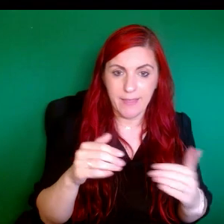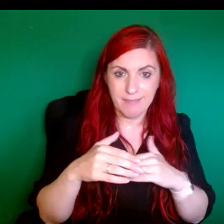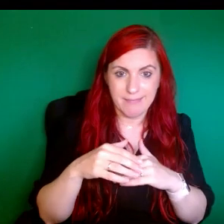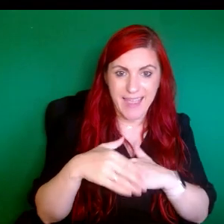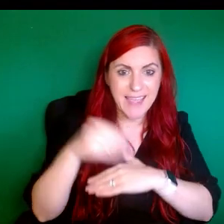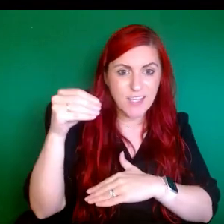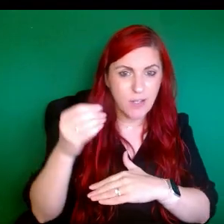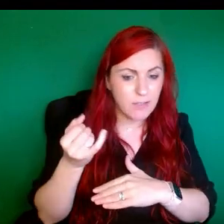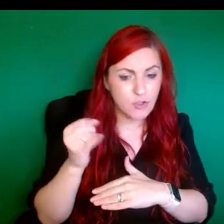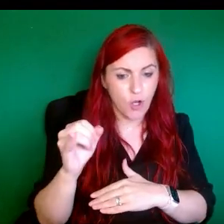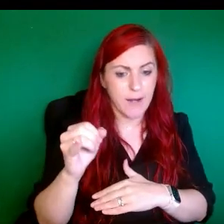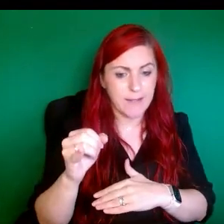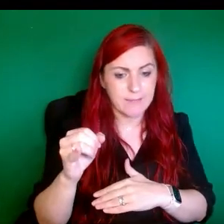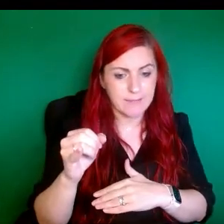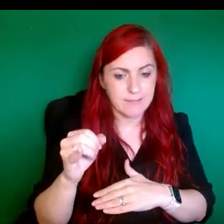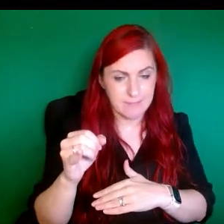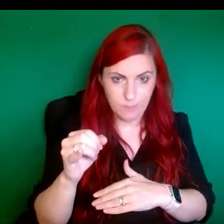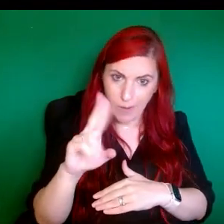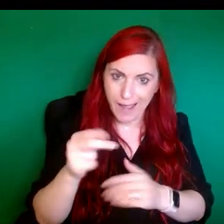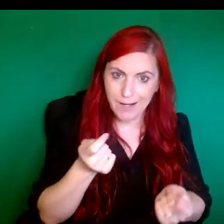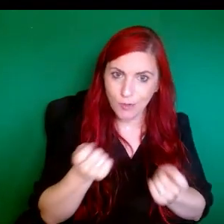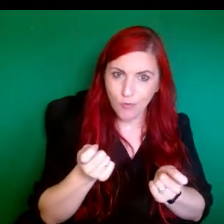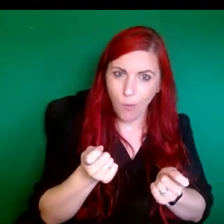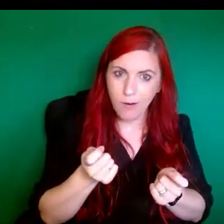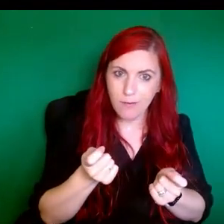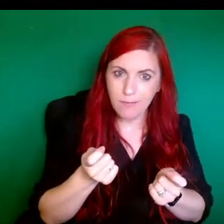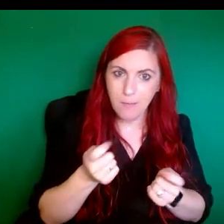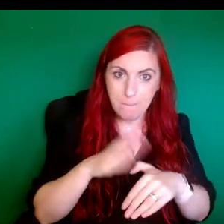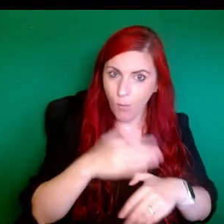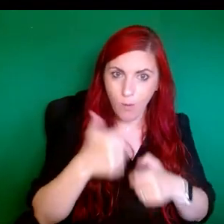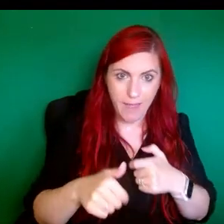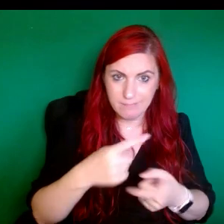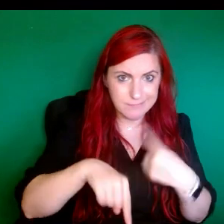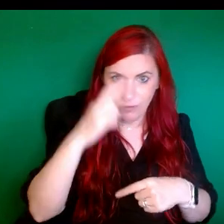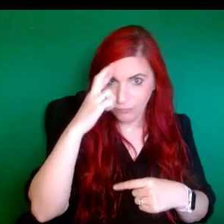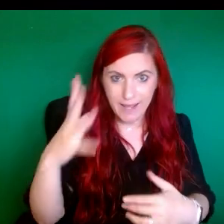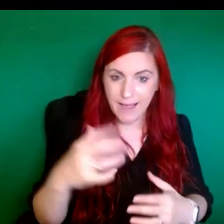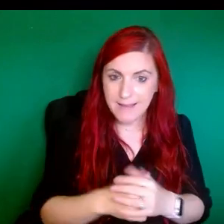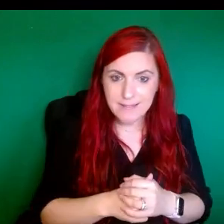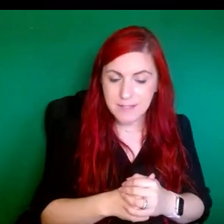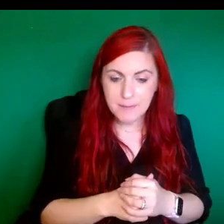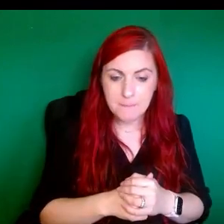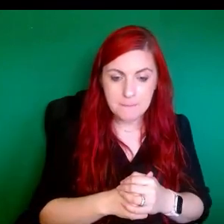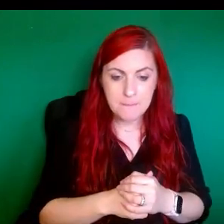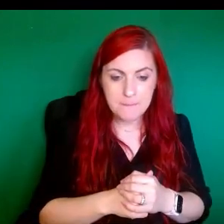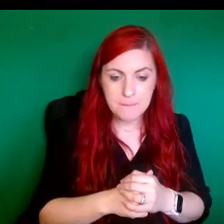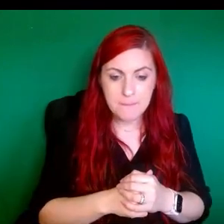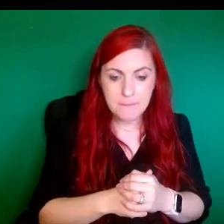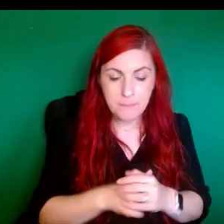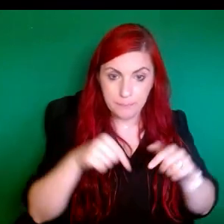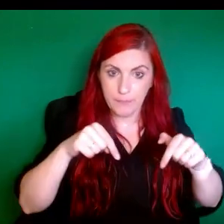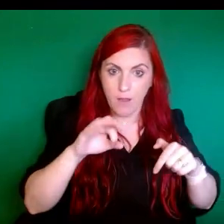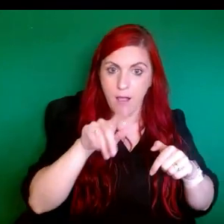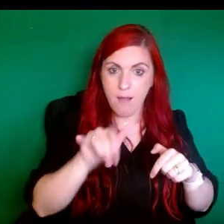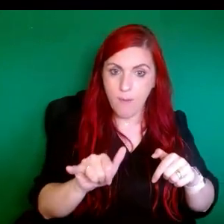control, much more so than we realise. And in Galway, actually, we